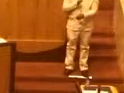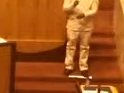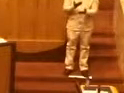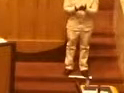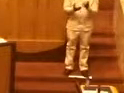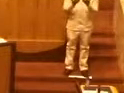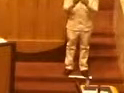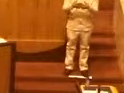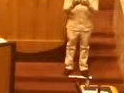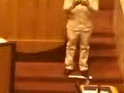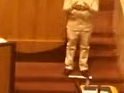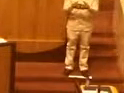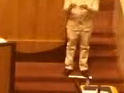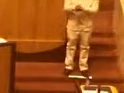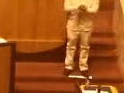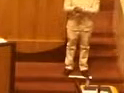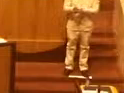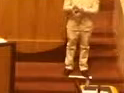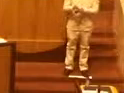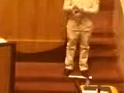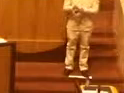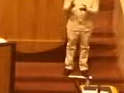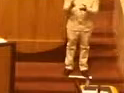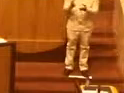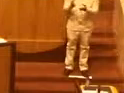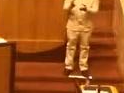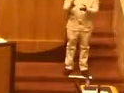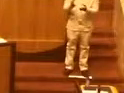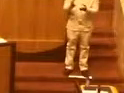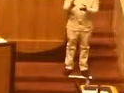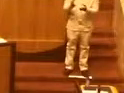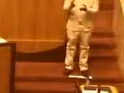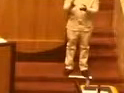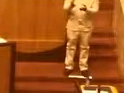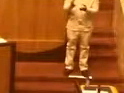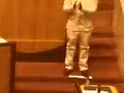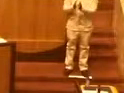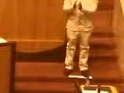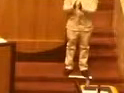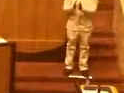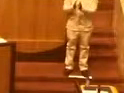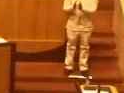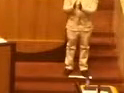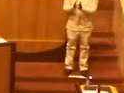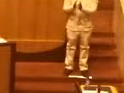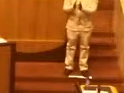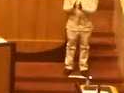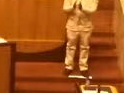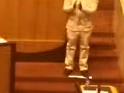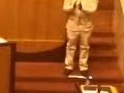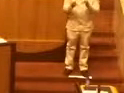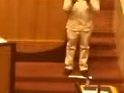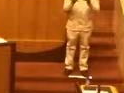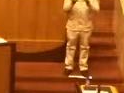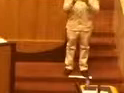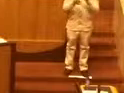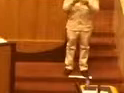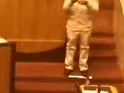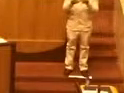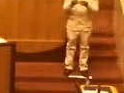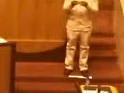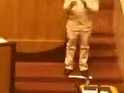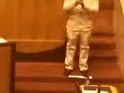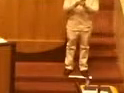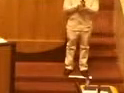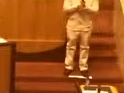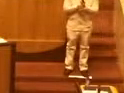plan, and or provide leadership for implementation of expanded public works program. These three critical